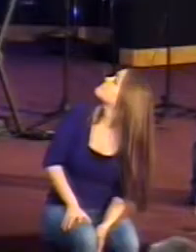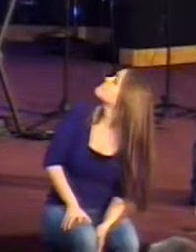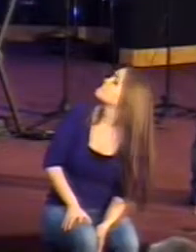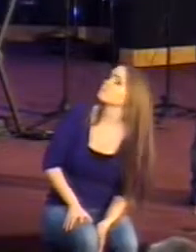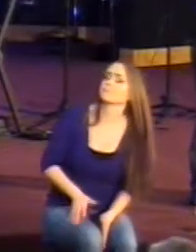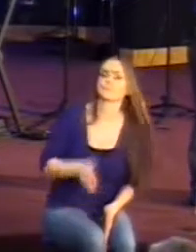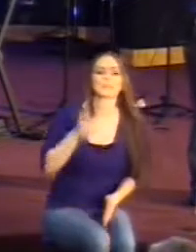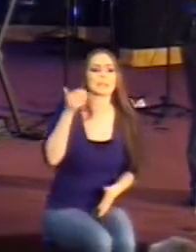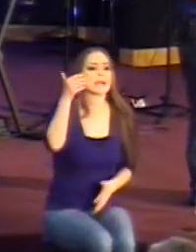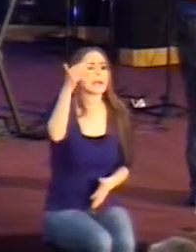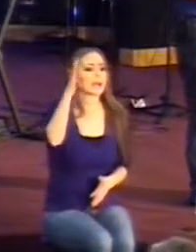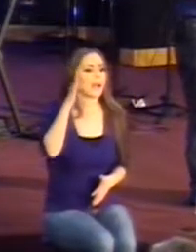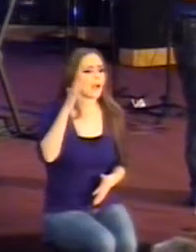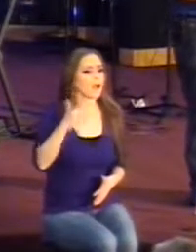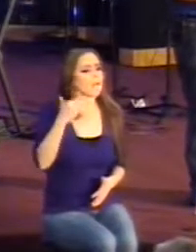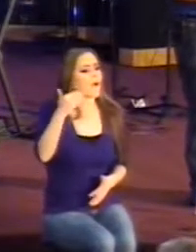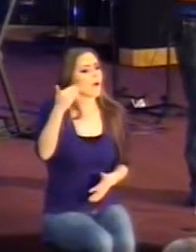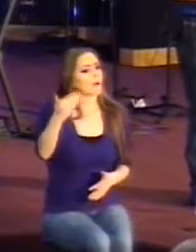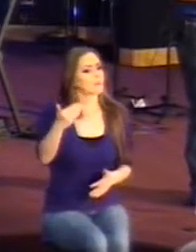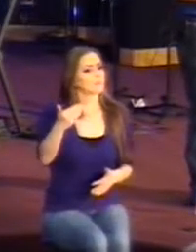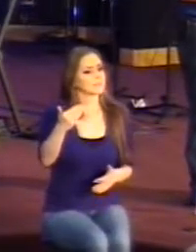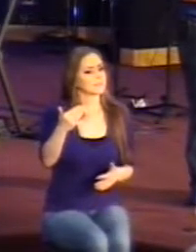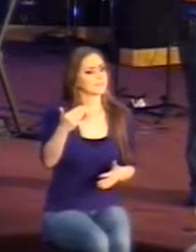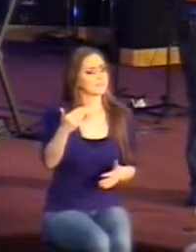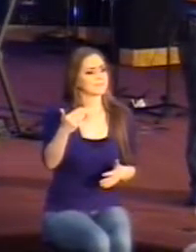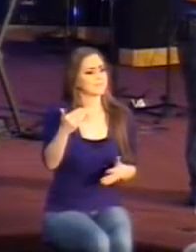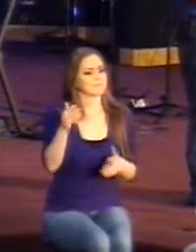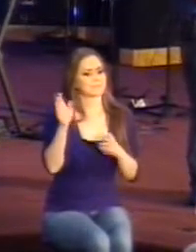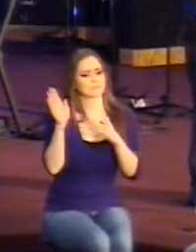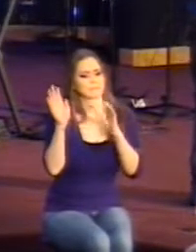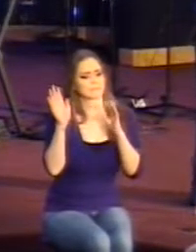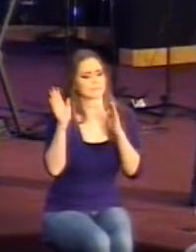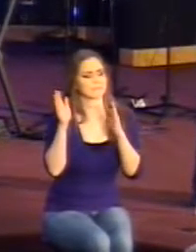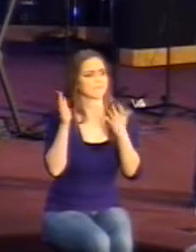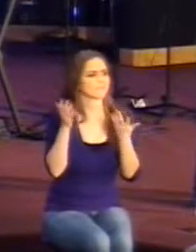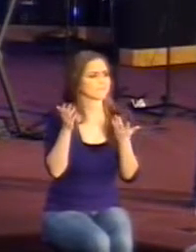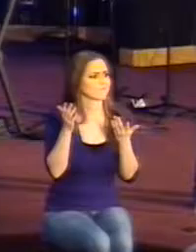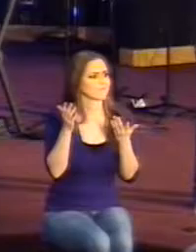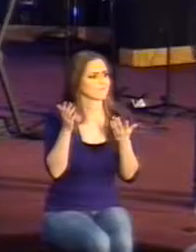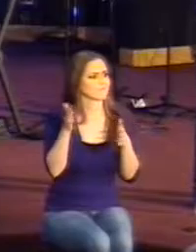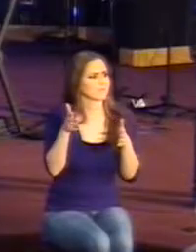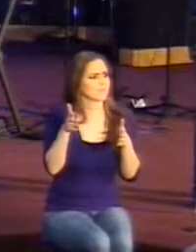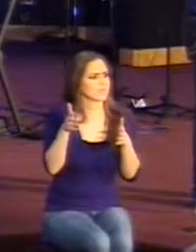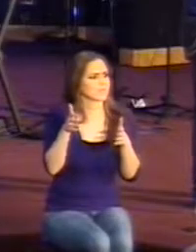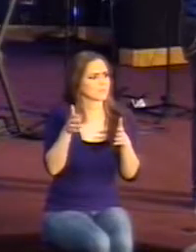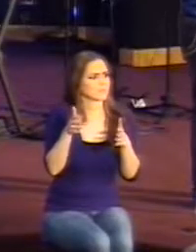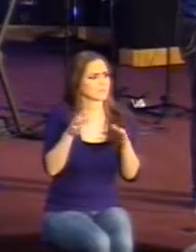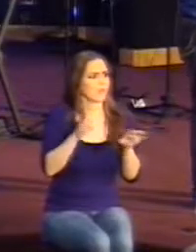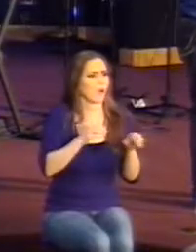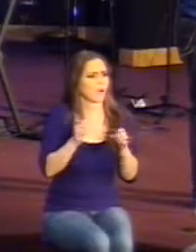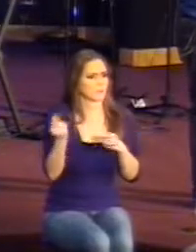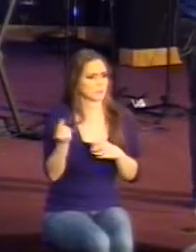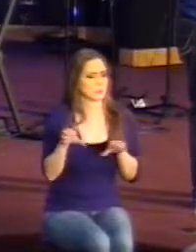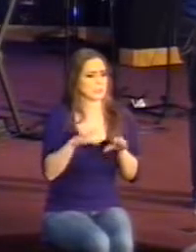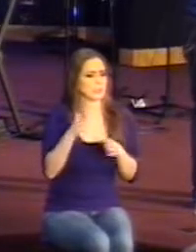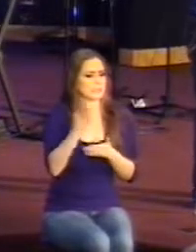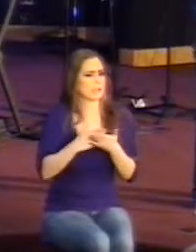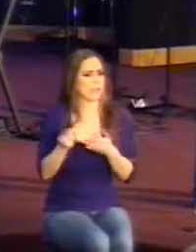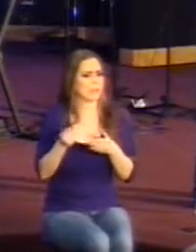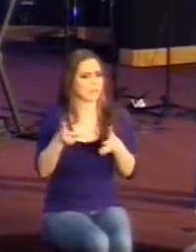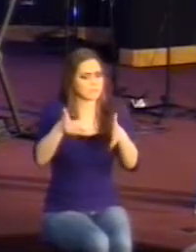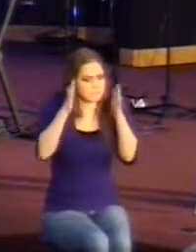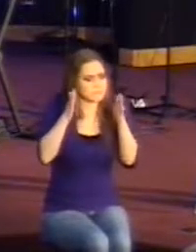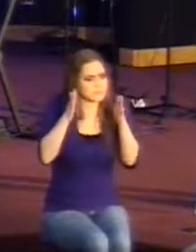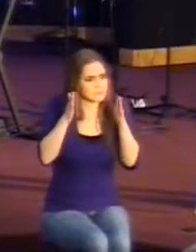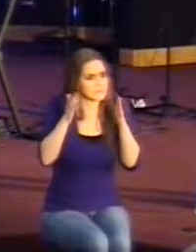God will often do something to catch our attention. When he needs us to make a decision, he makes sure that our attention